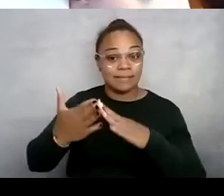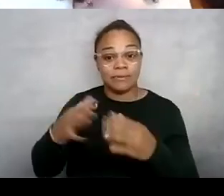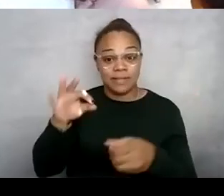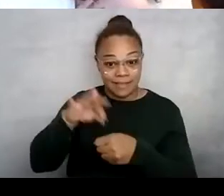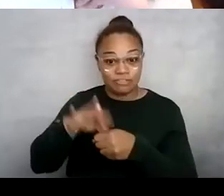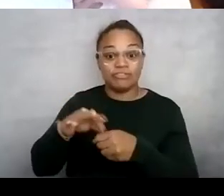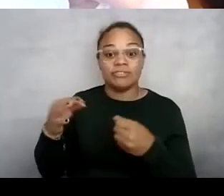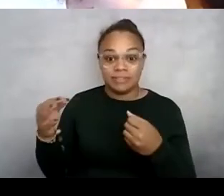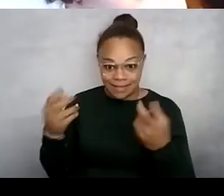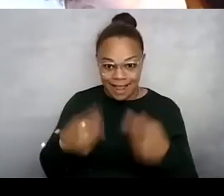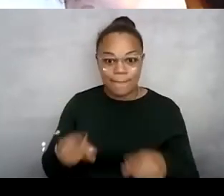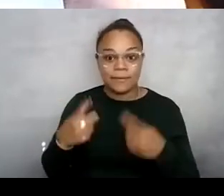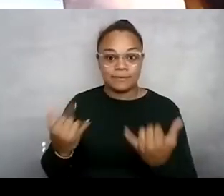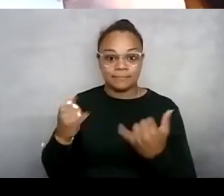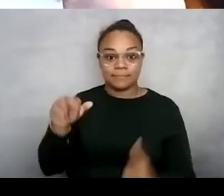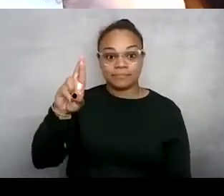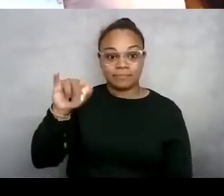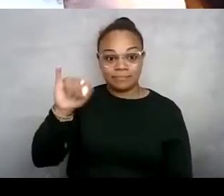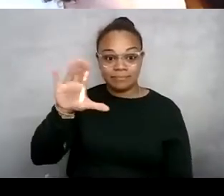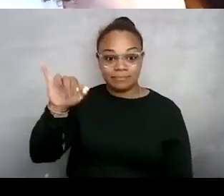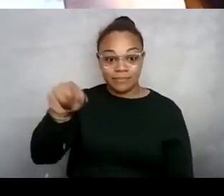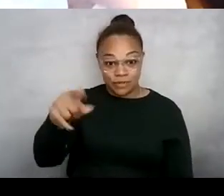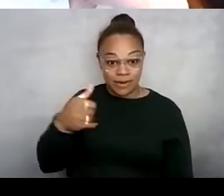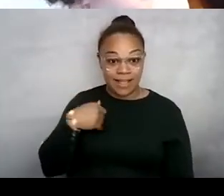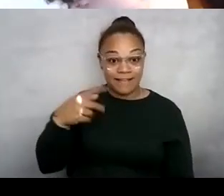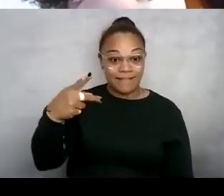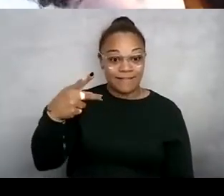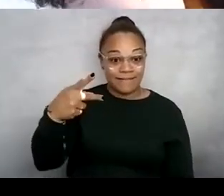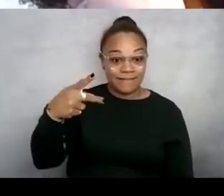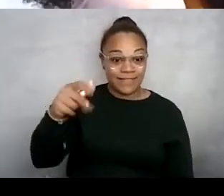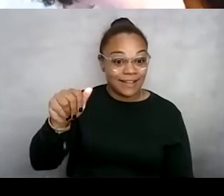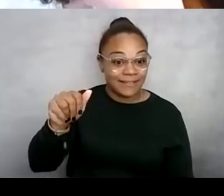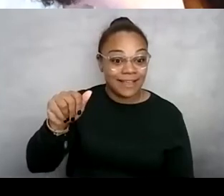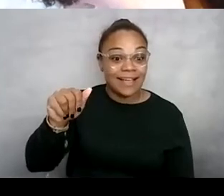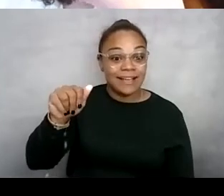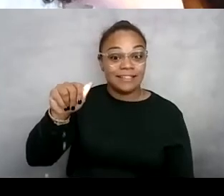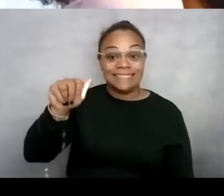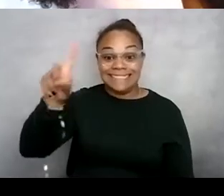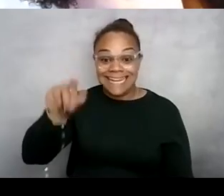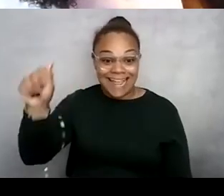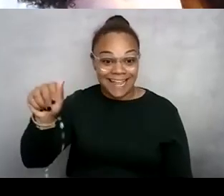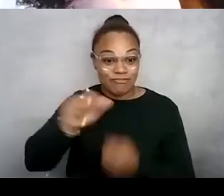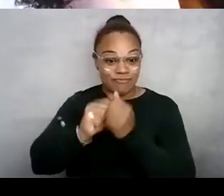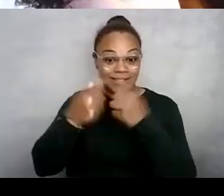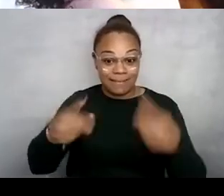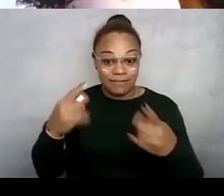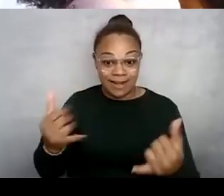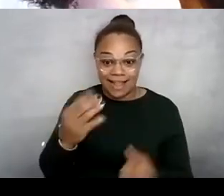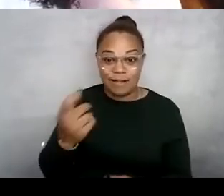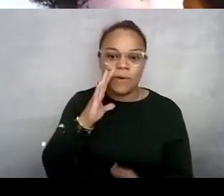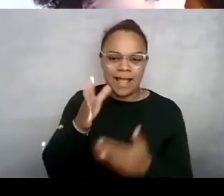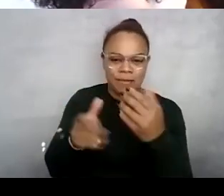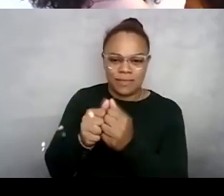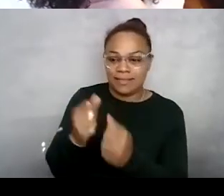Municipal elections are happening. Ricky, you have a Philadelphia DA's race coming up. They're happening right now. And I'll just end, someone just gave me this